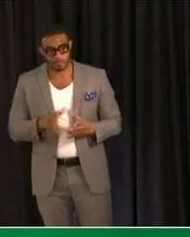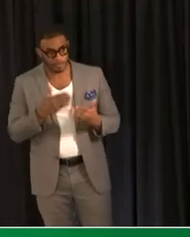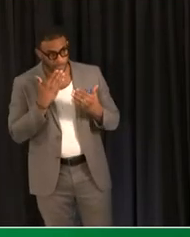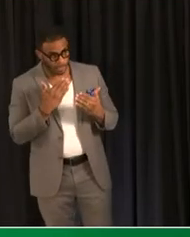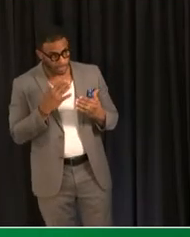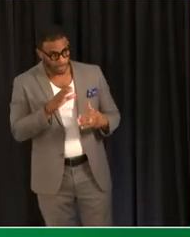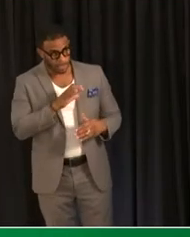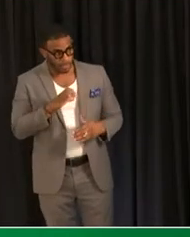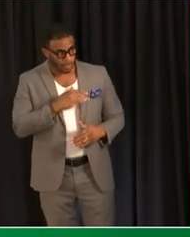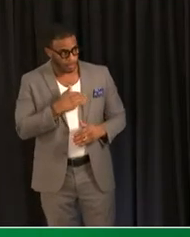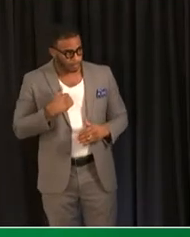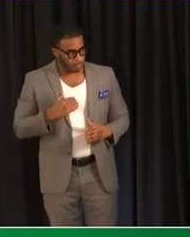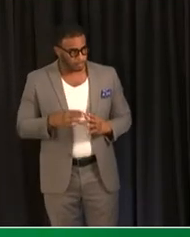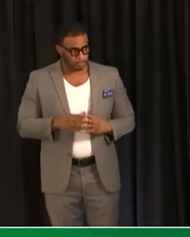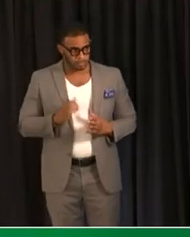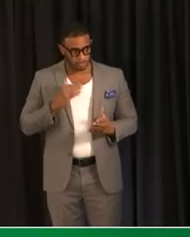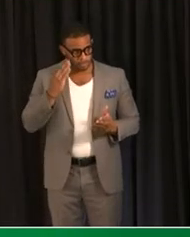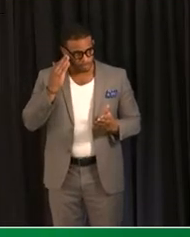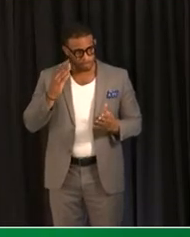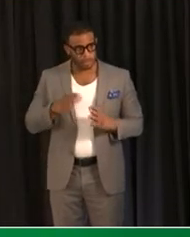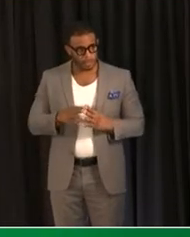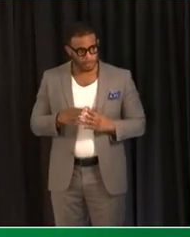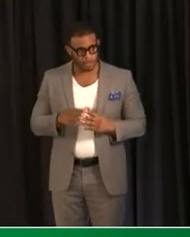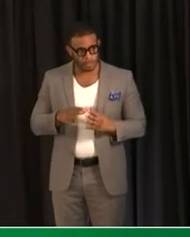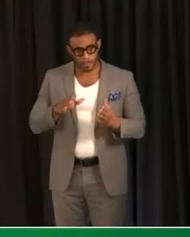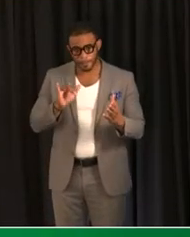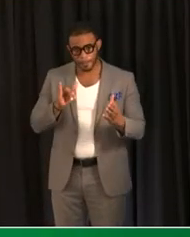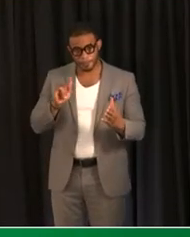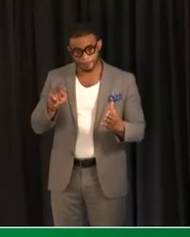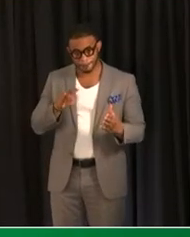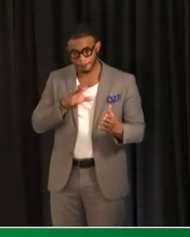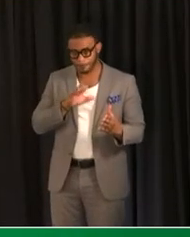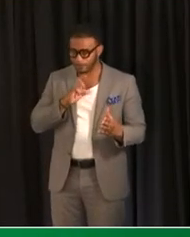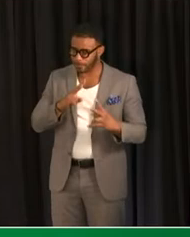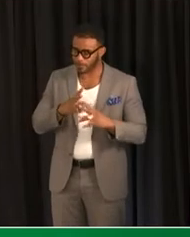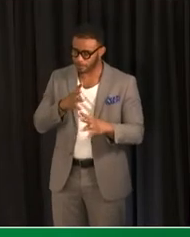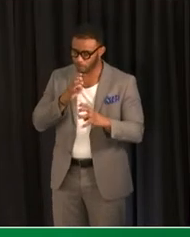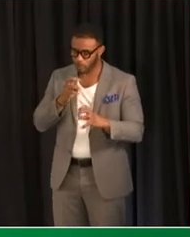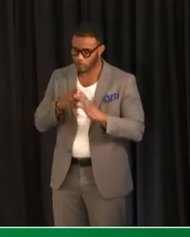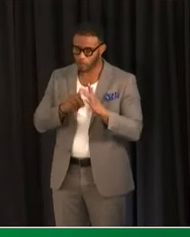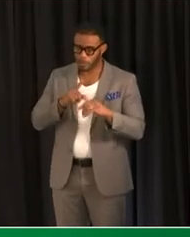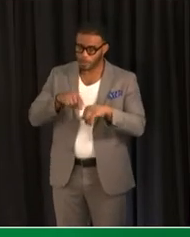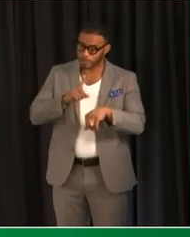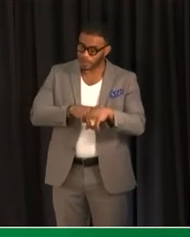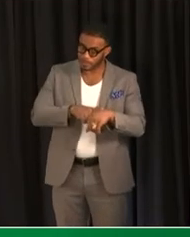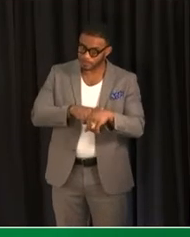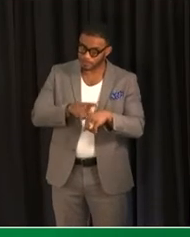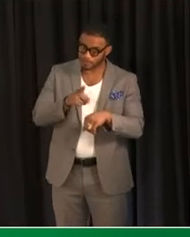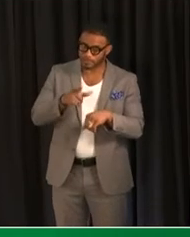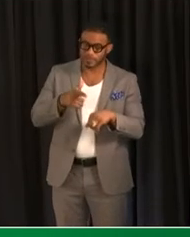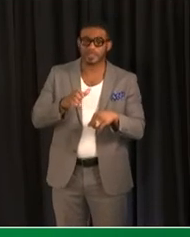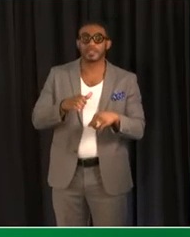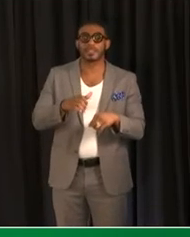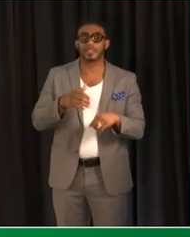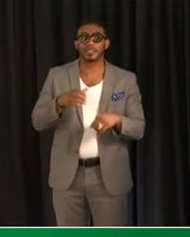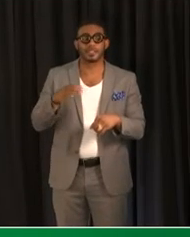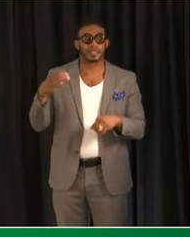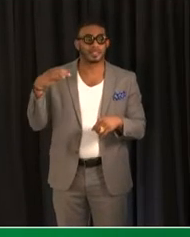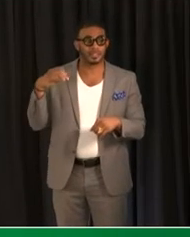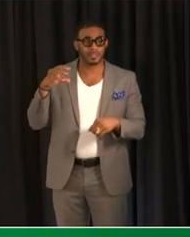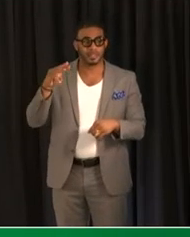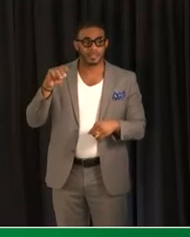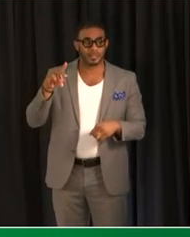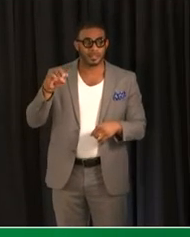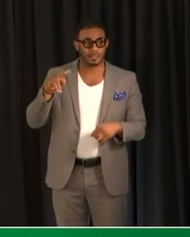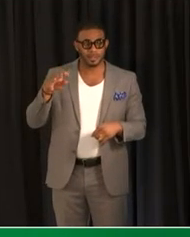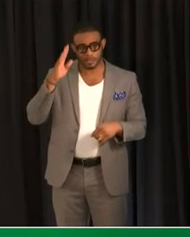Great. Well, thank you so much, Councilmember. And I know that at the council you have very strict rules about time, but let Chairman Mendelson